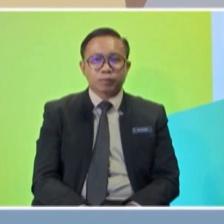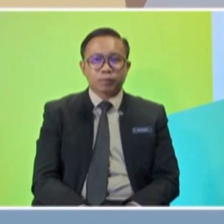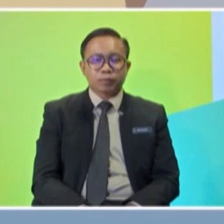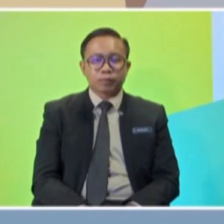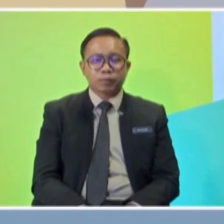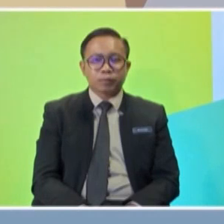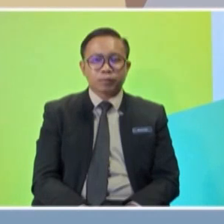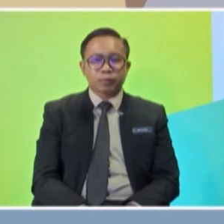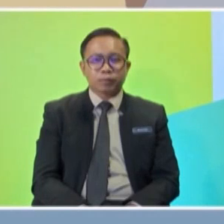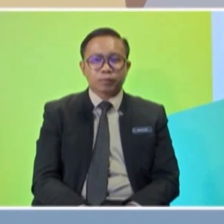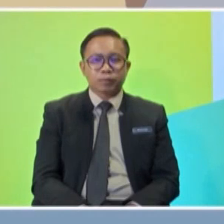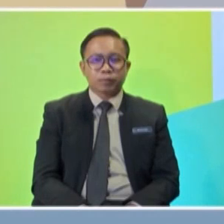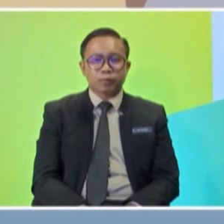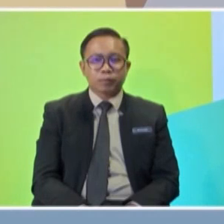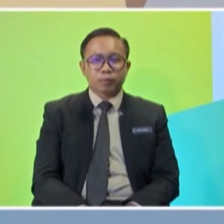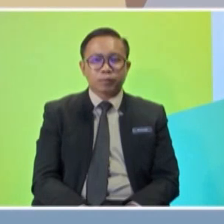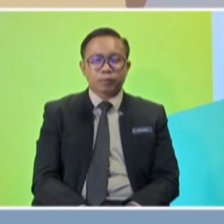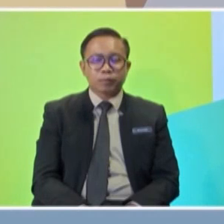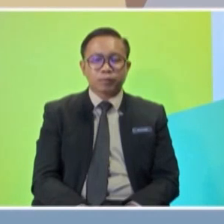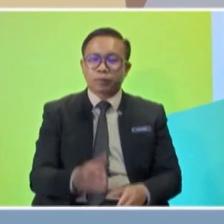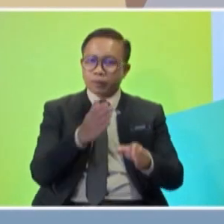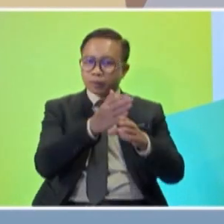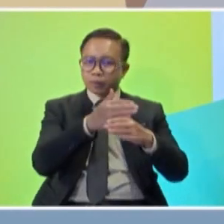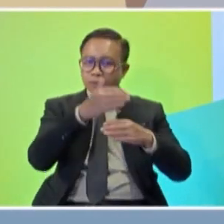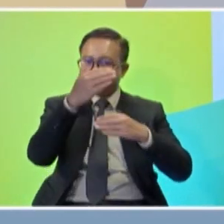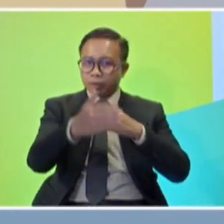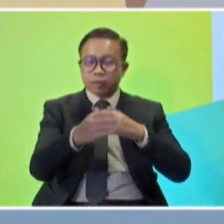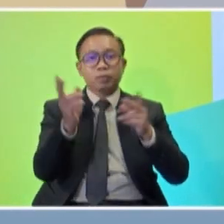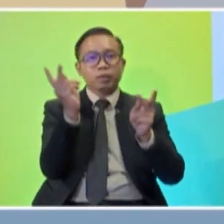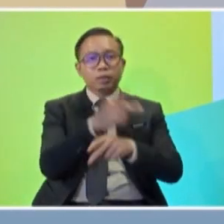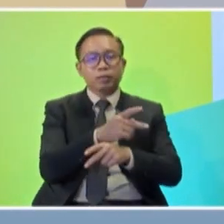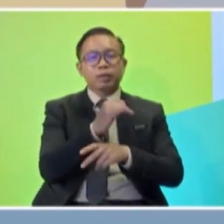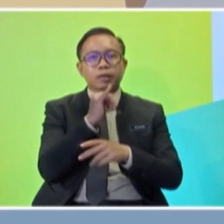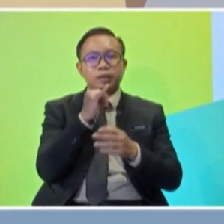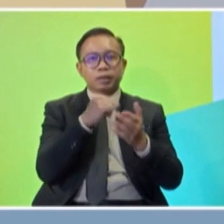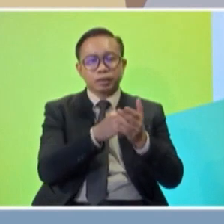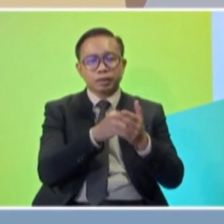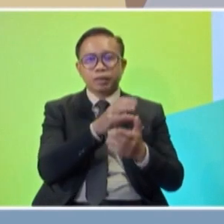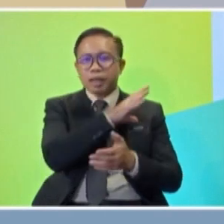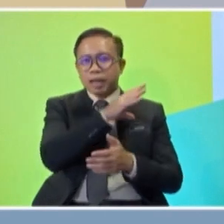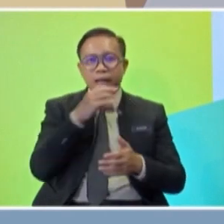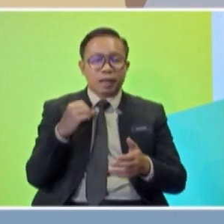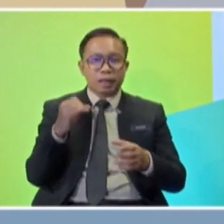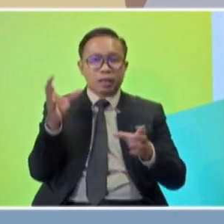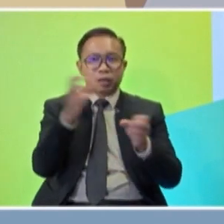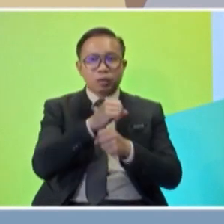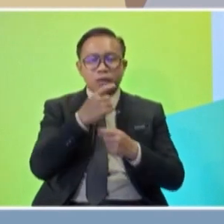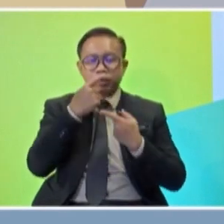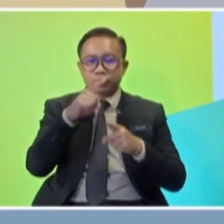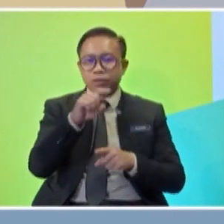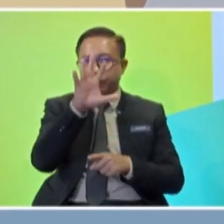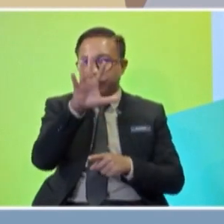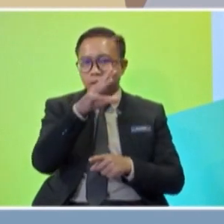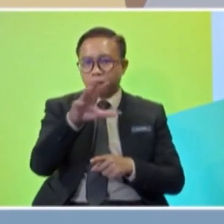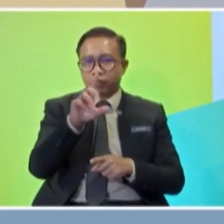Nurul, clear. Okay. After that, just multiply it. And I got the answer, 5